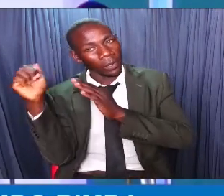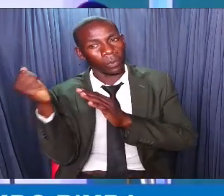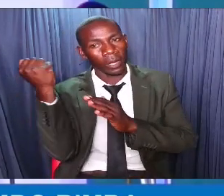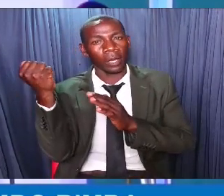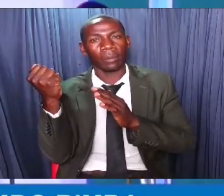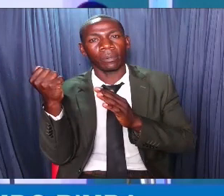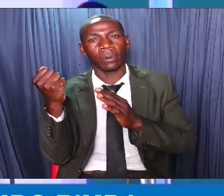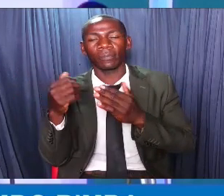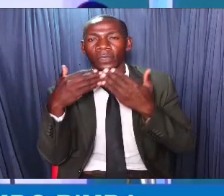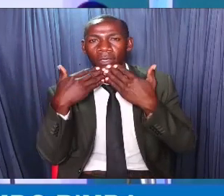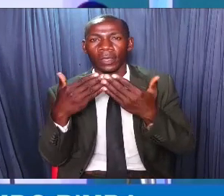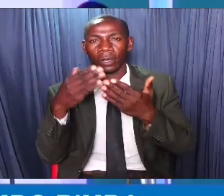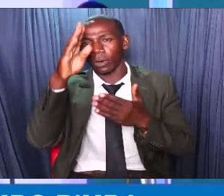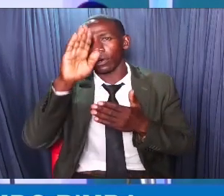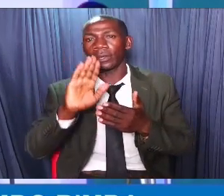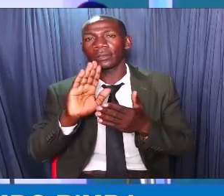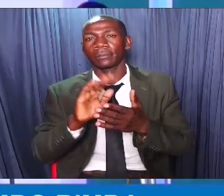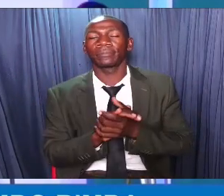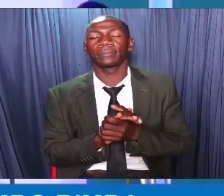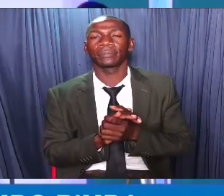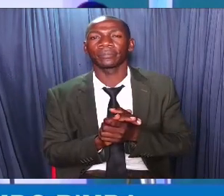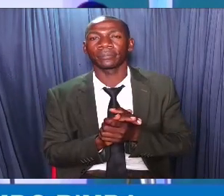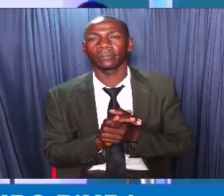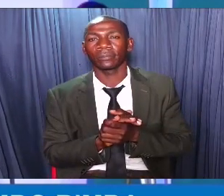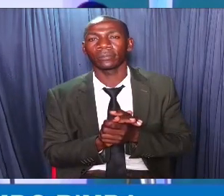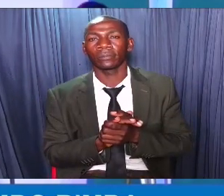When you sleep and woken up. Shukuru Mungu. Thank him God.